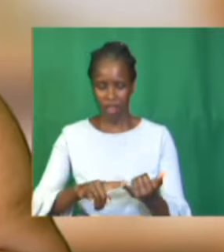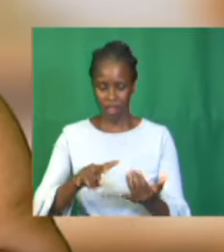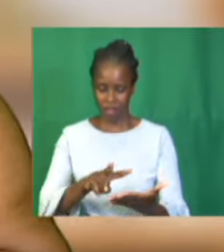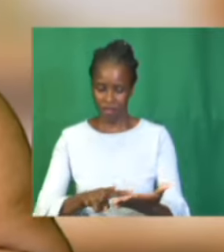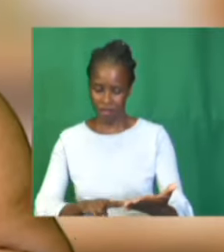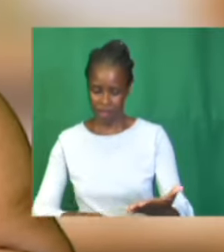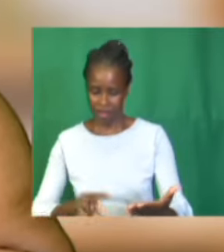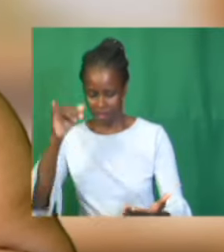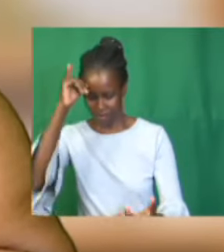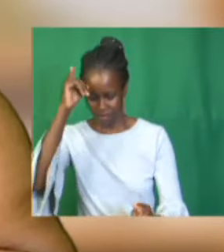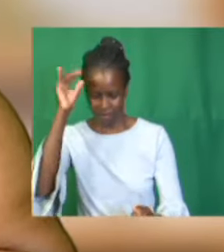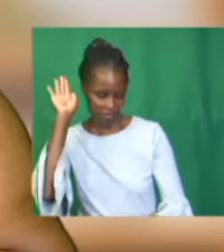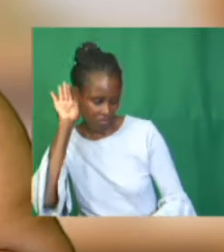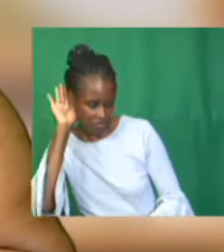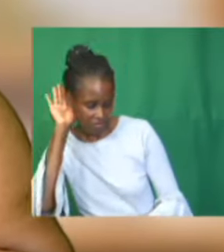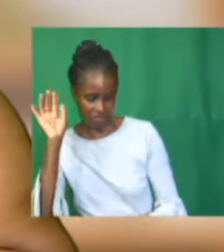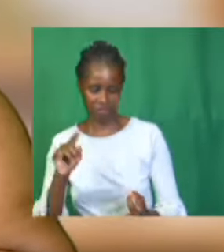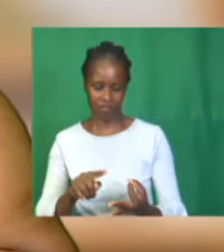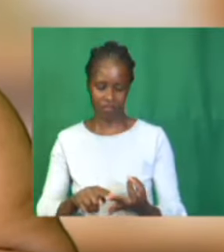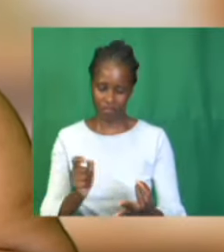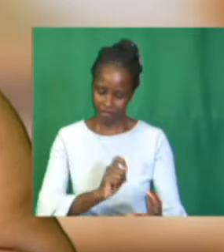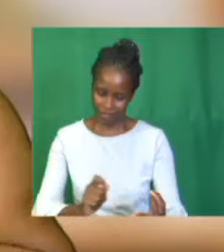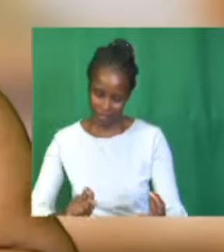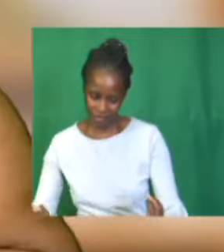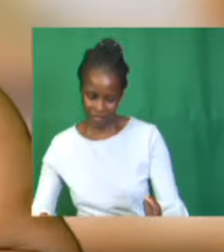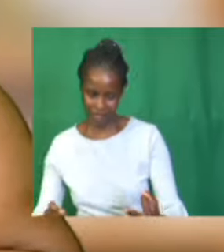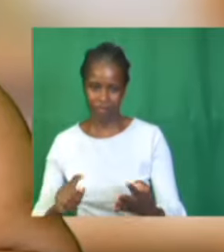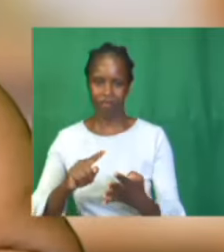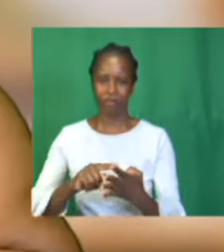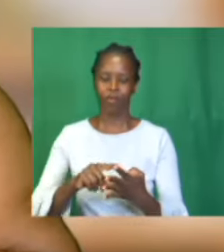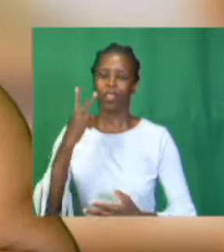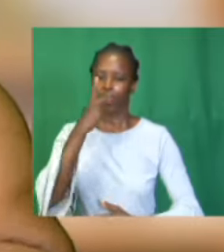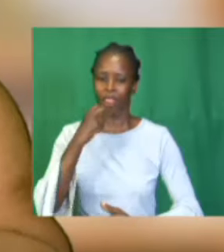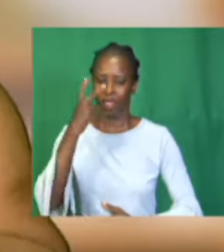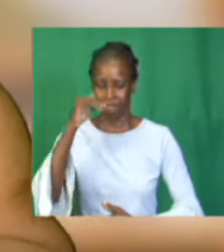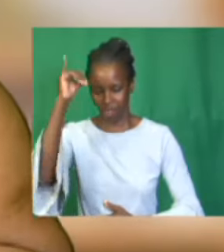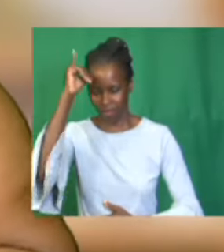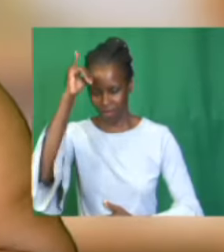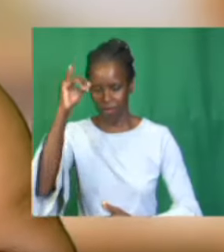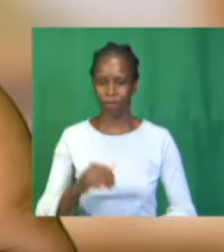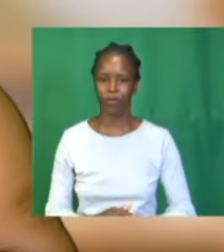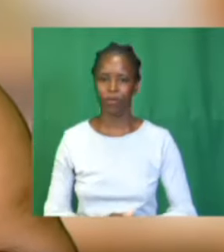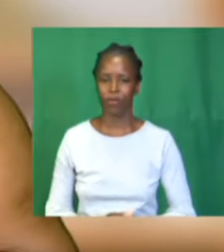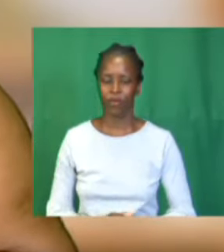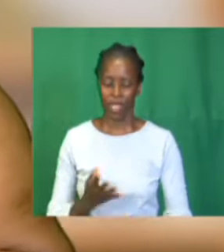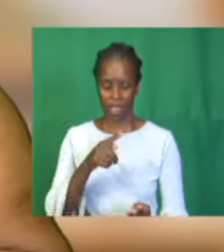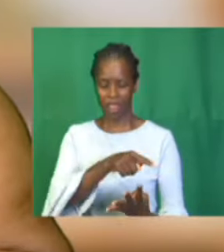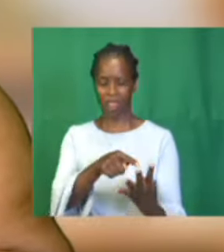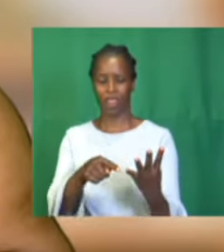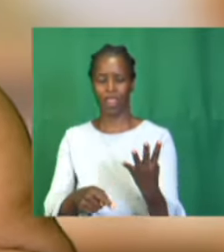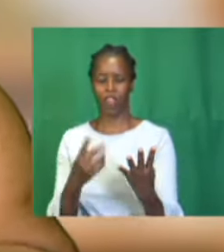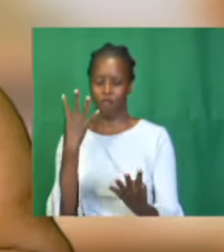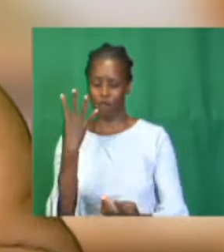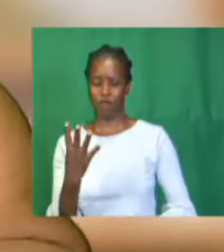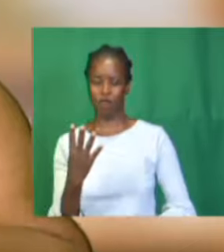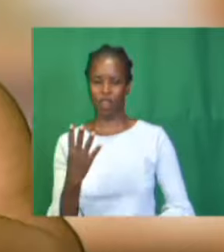skill, listening skill, writing skill, and your speaking skill. So these skills, they differ